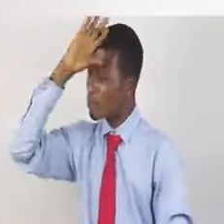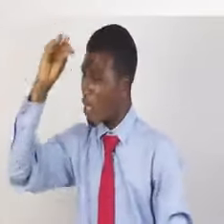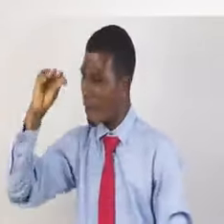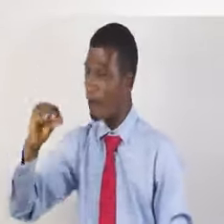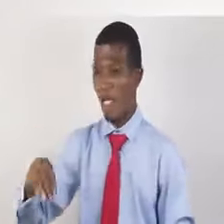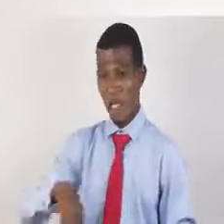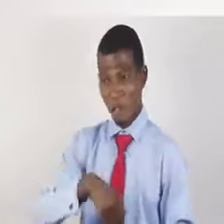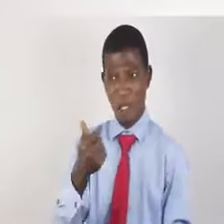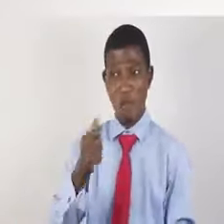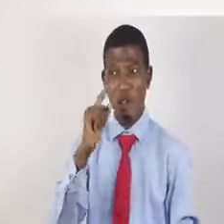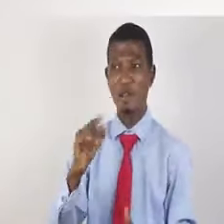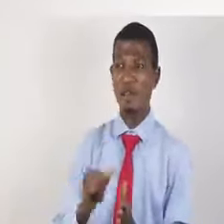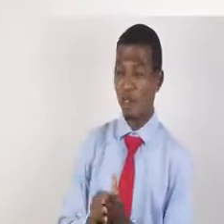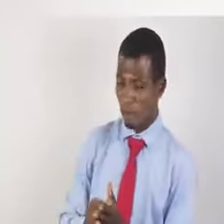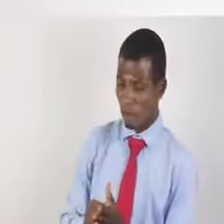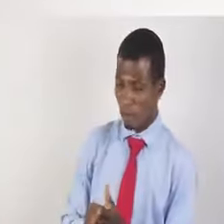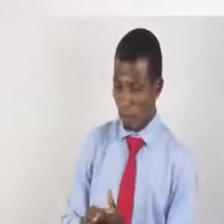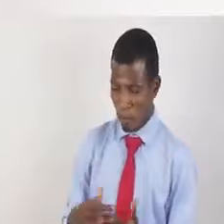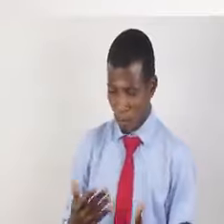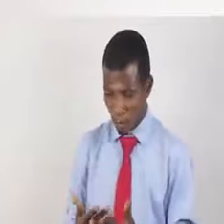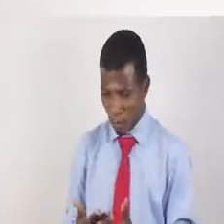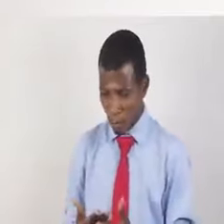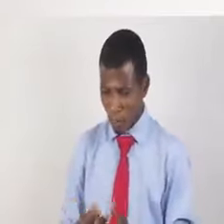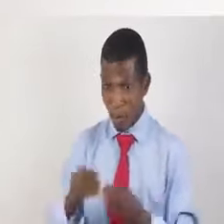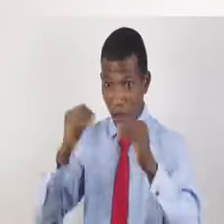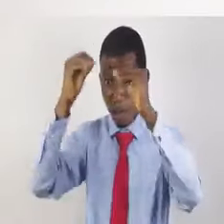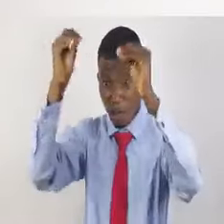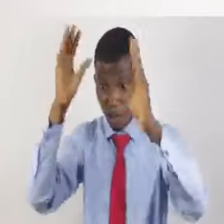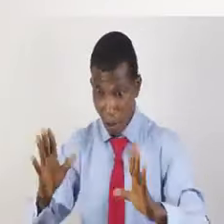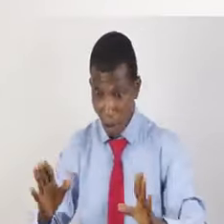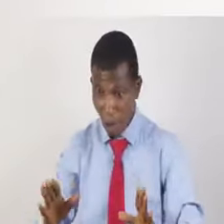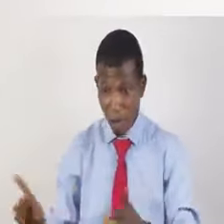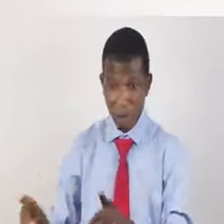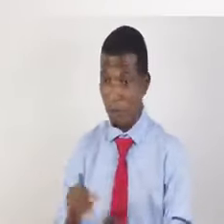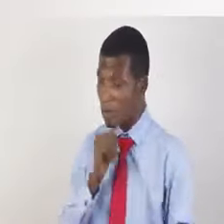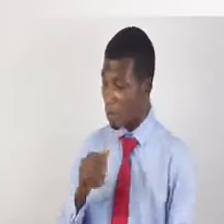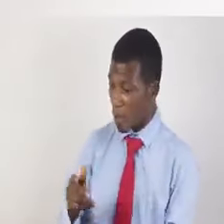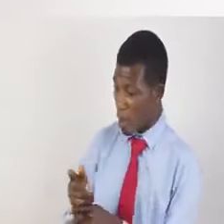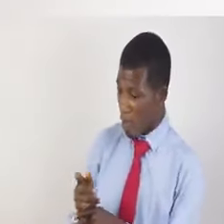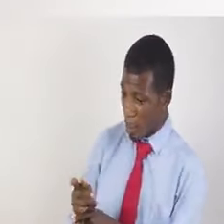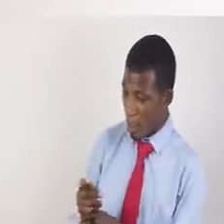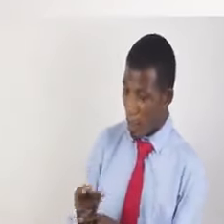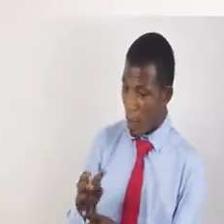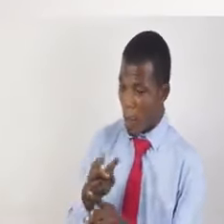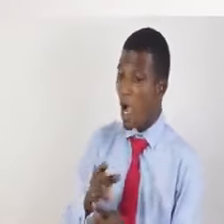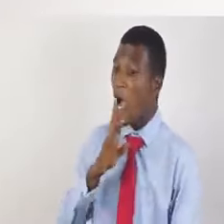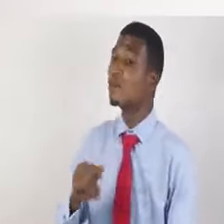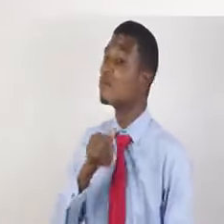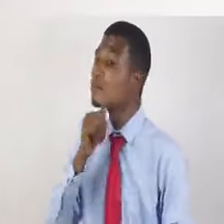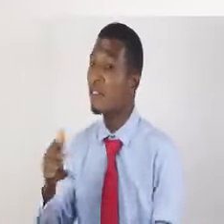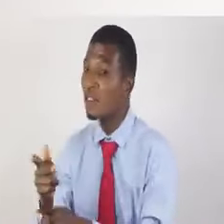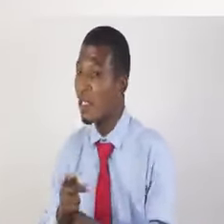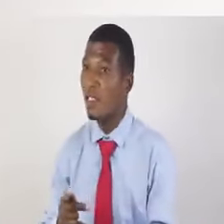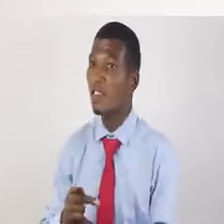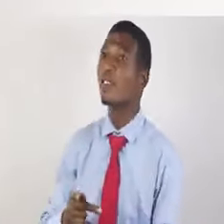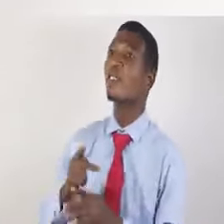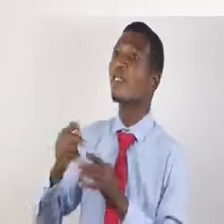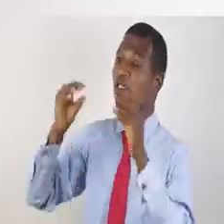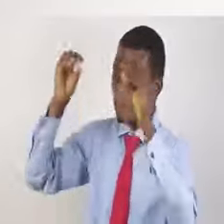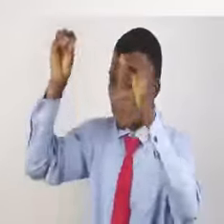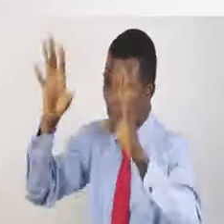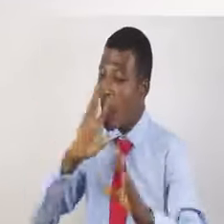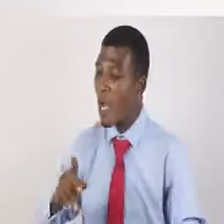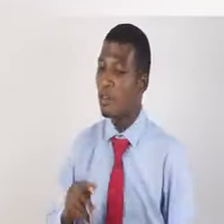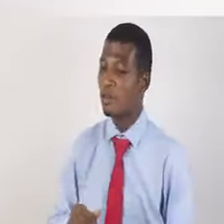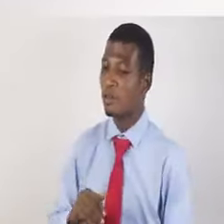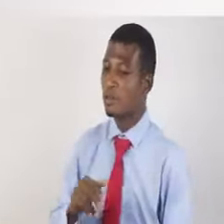Now, you also have another popular one attributed to T.S. Eliot. It says, teach us not to care and not care. Teach us not